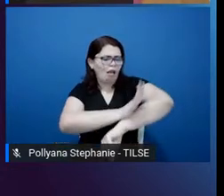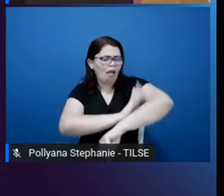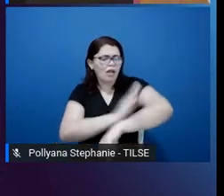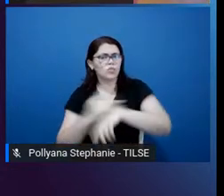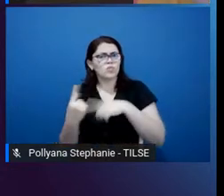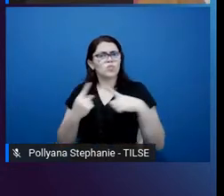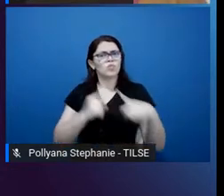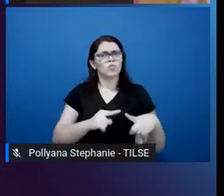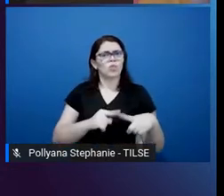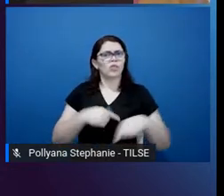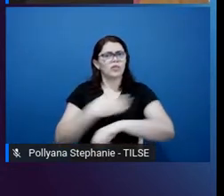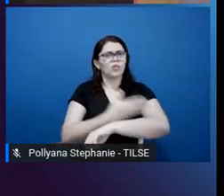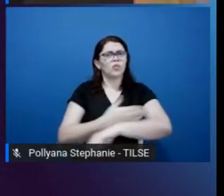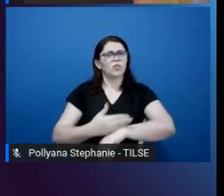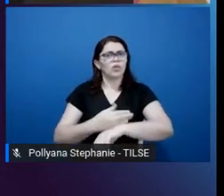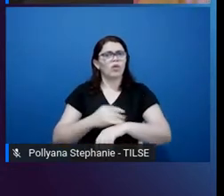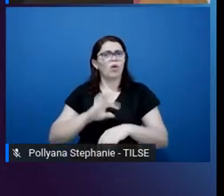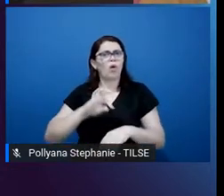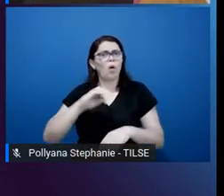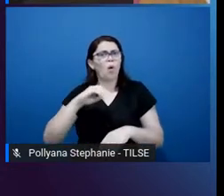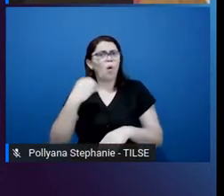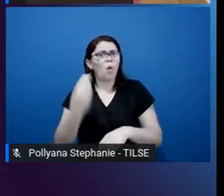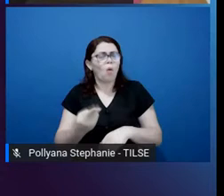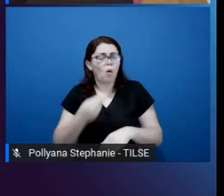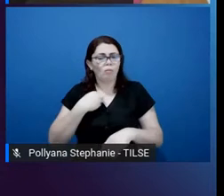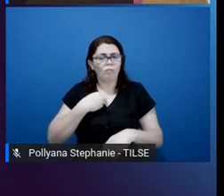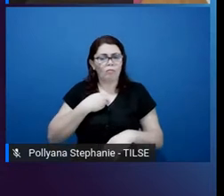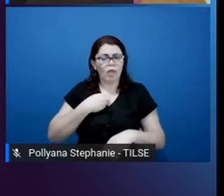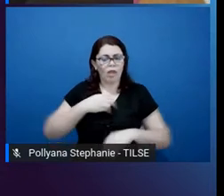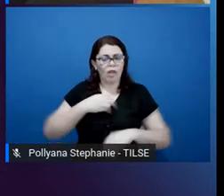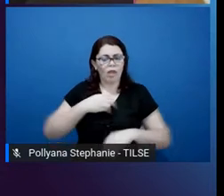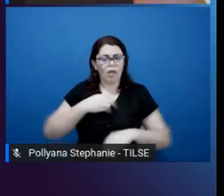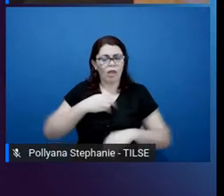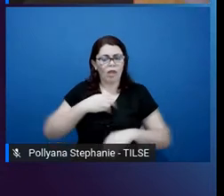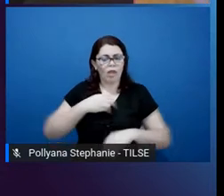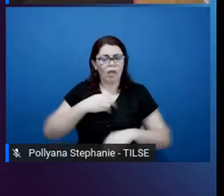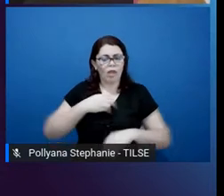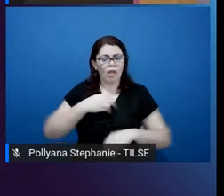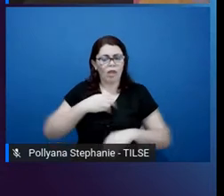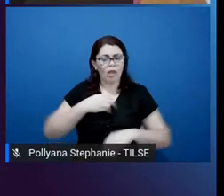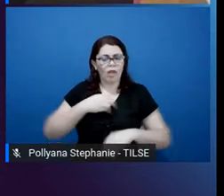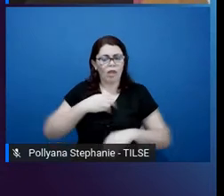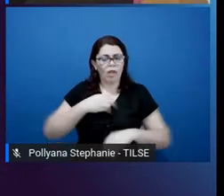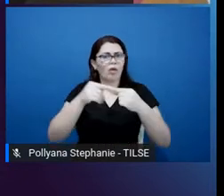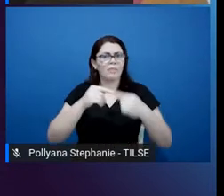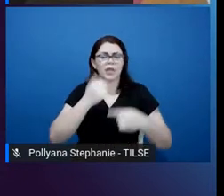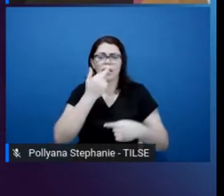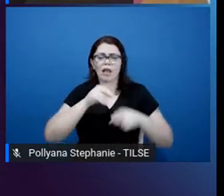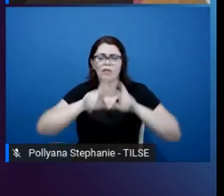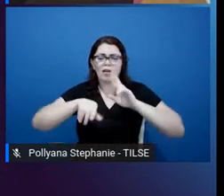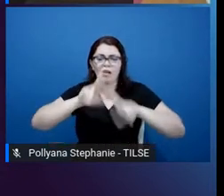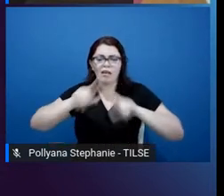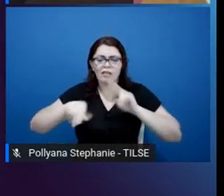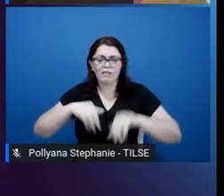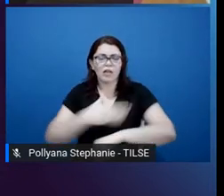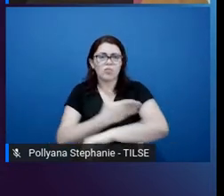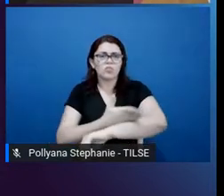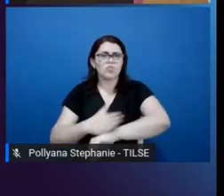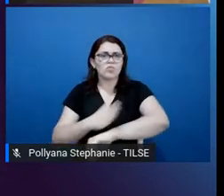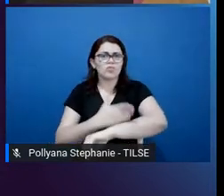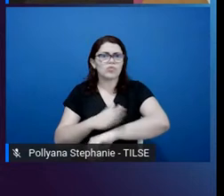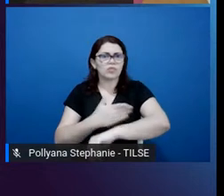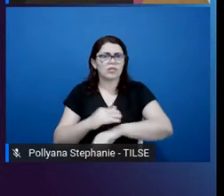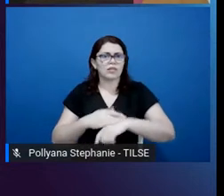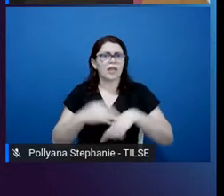practices or teaching as plurilingual practice? We need to eliminate monolingual practices